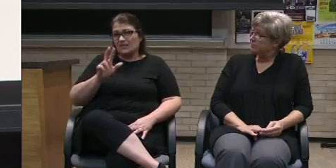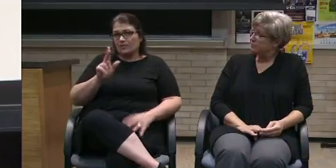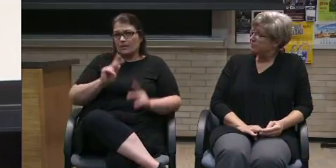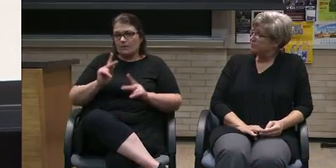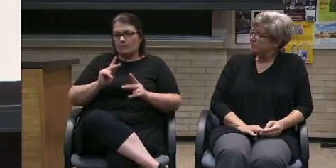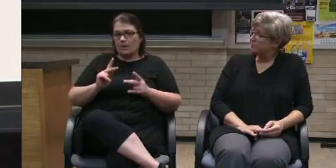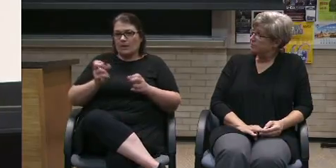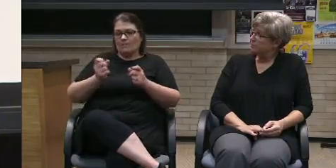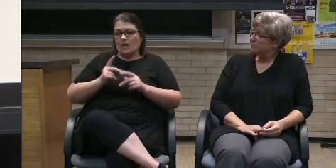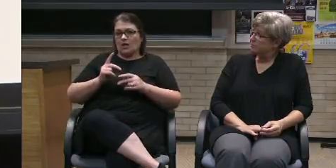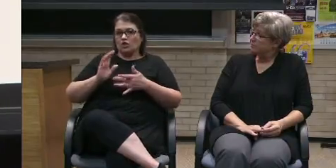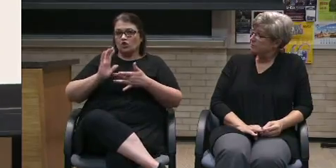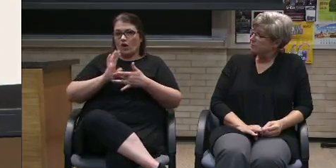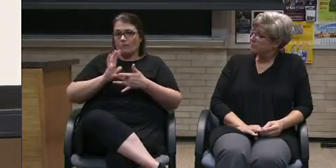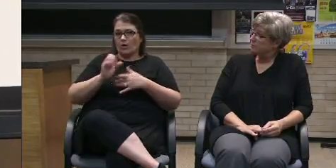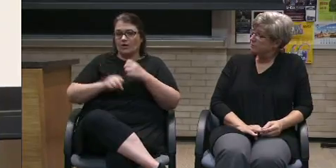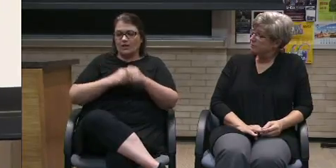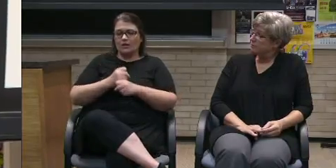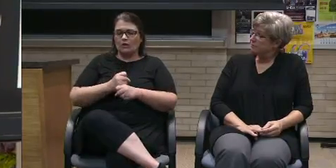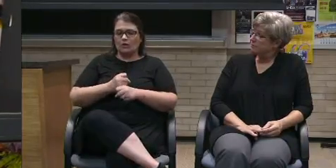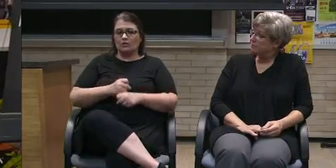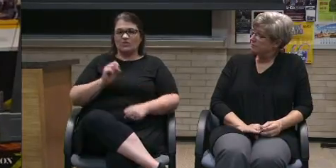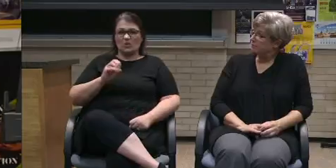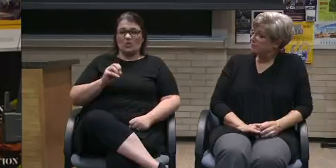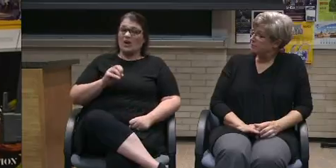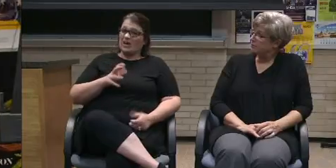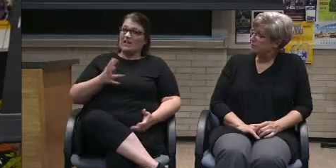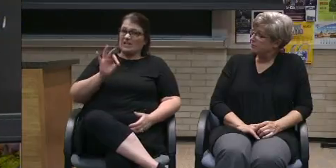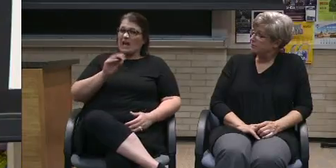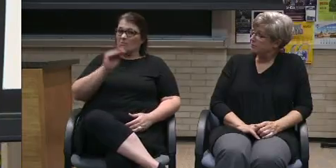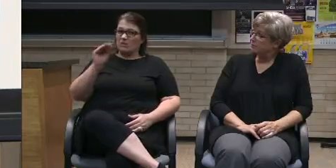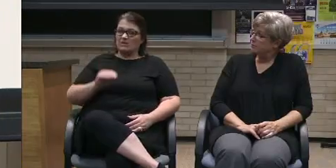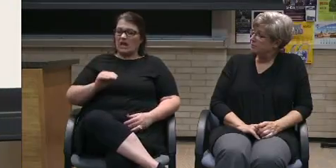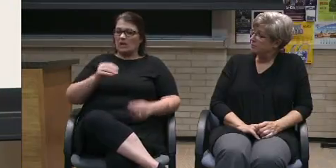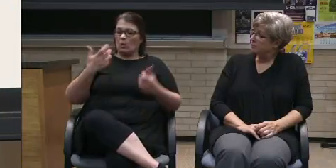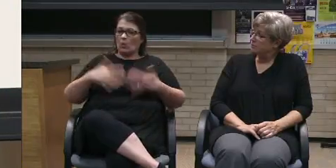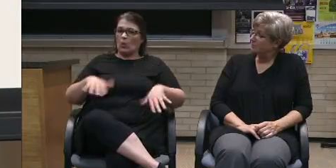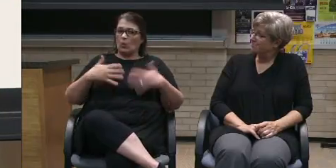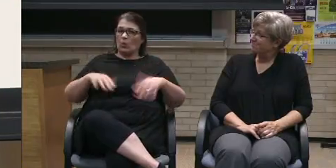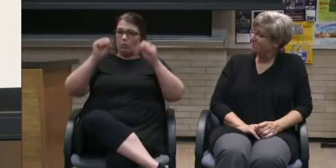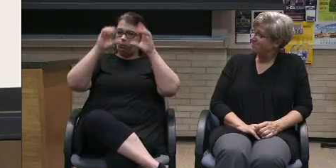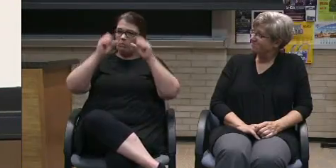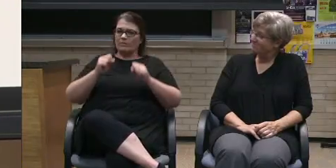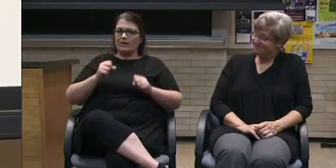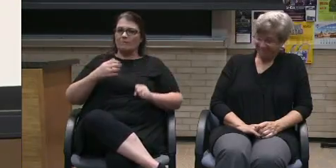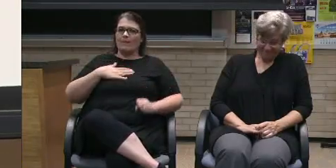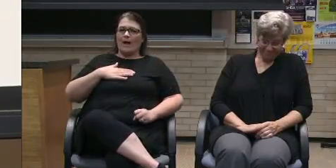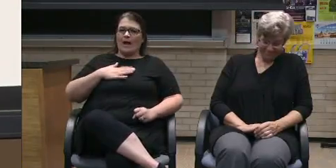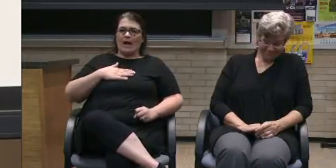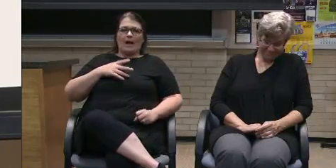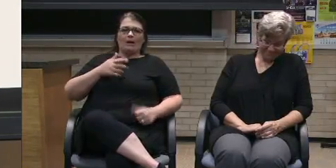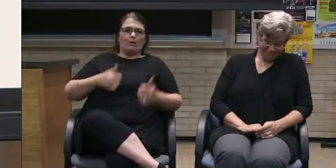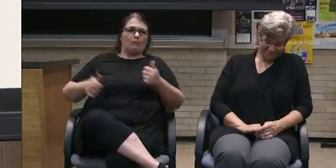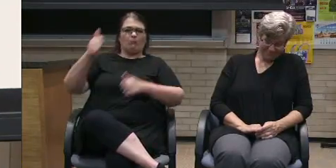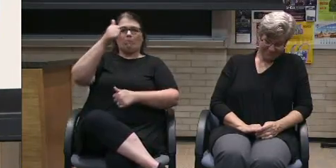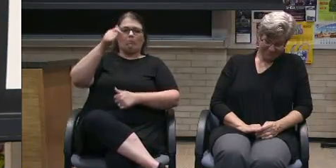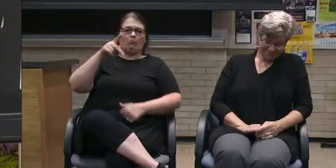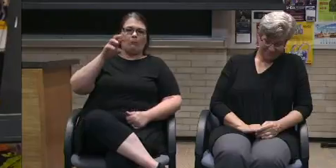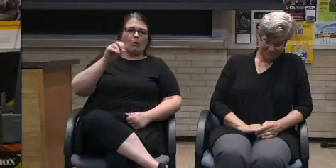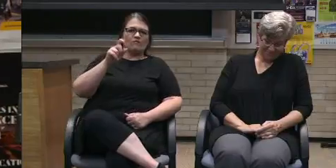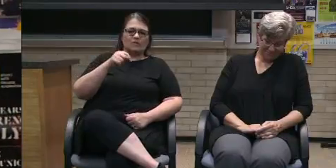9% increase in 3 years. That's phenomenal. My associate provost said we have to present somewhere. That's amazing. Our goal